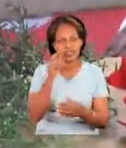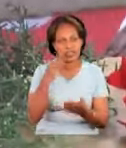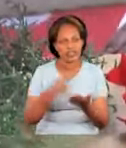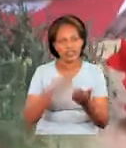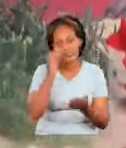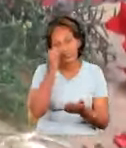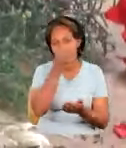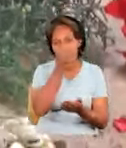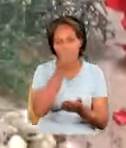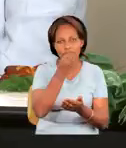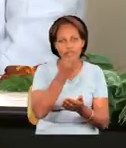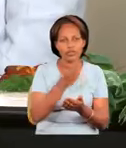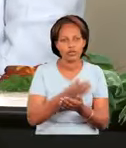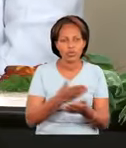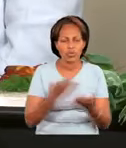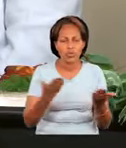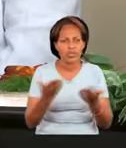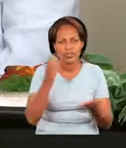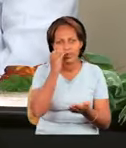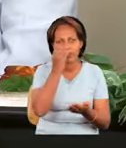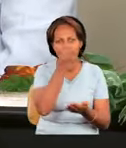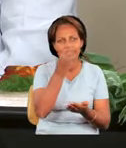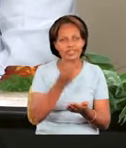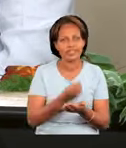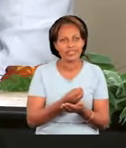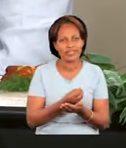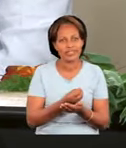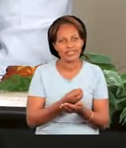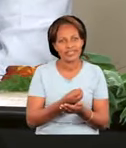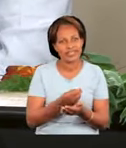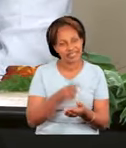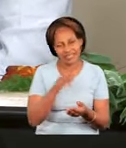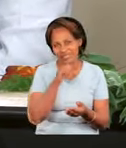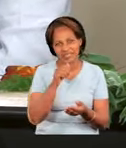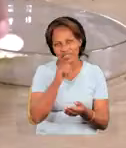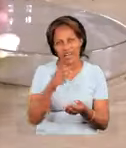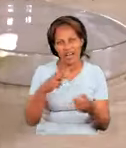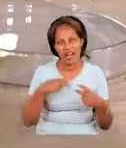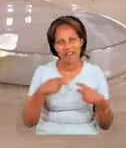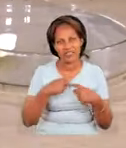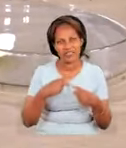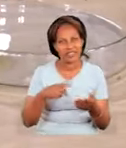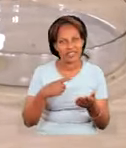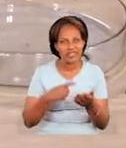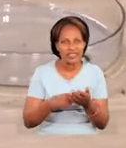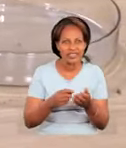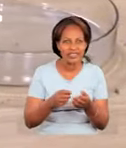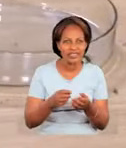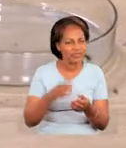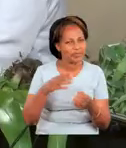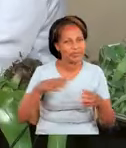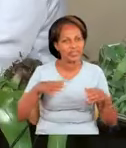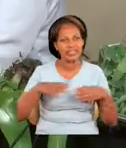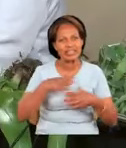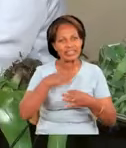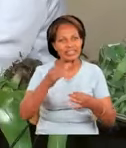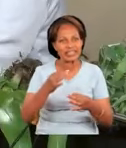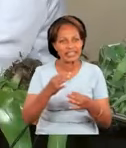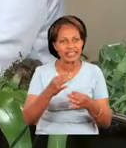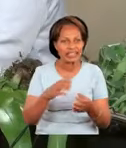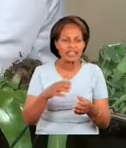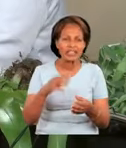flowers. Where are the flowers? They do not have flowers. Yeah. This is interesting.